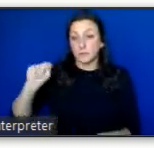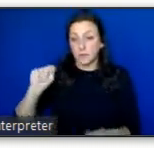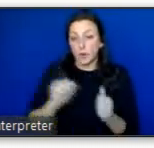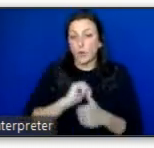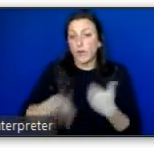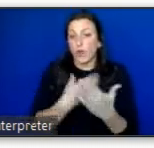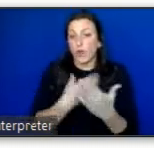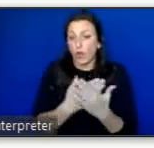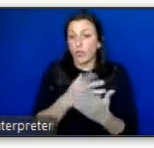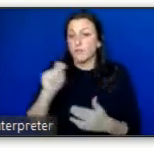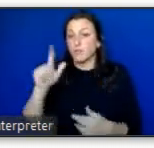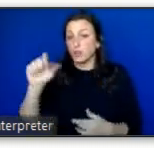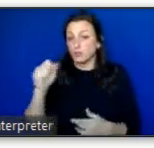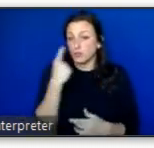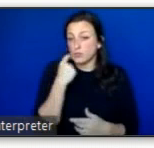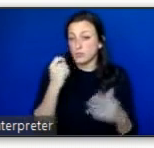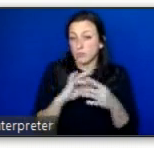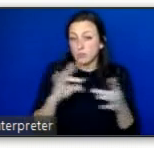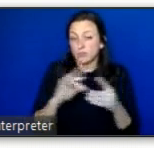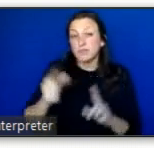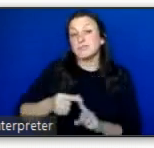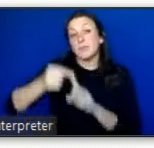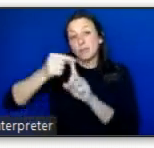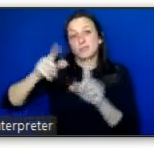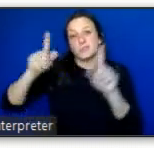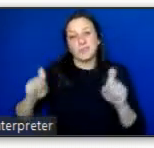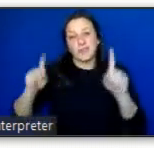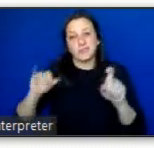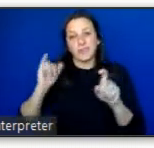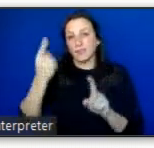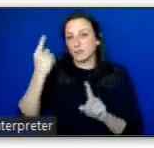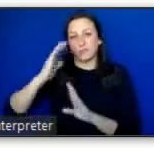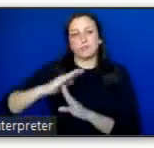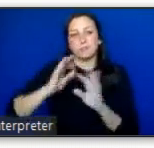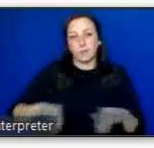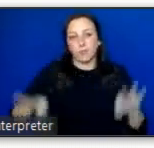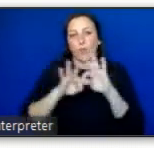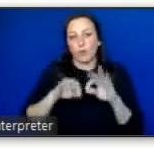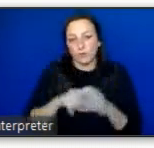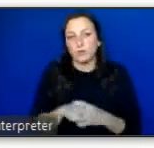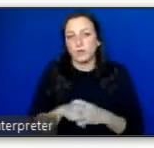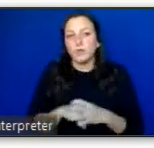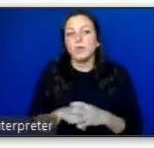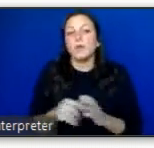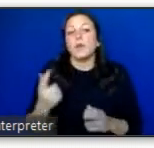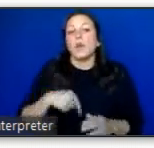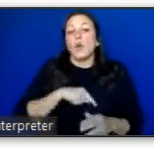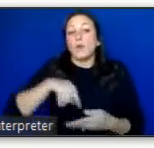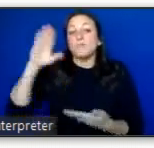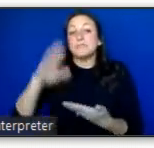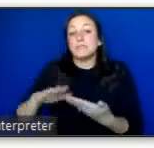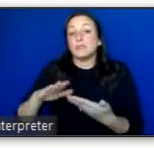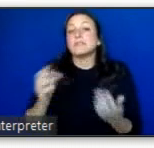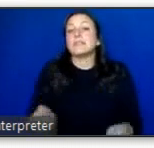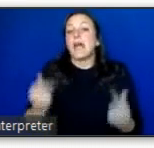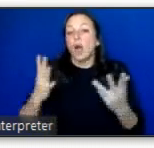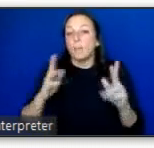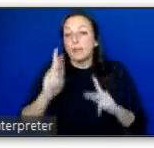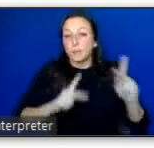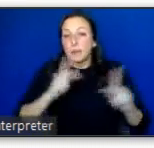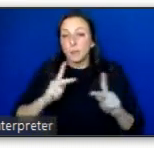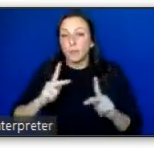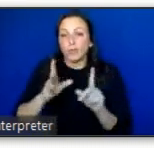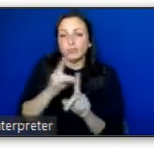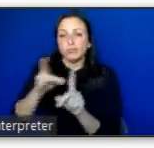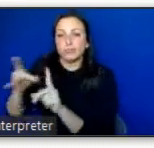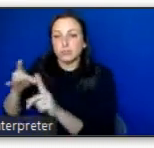I mentioned, but I think especially testing being a key strategy, we've been able to overall decrease the size of those outbreaks. And we're